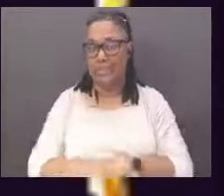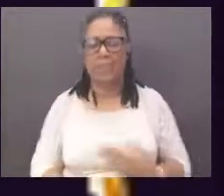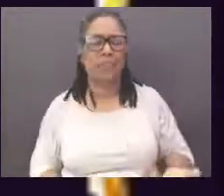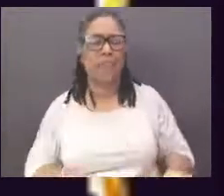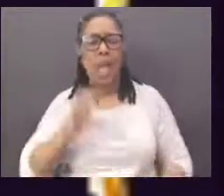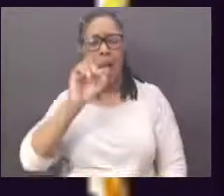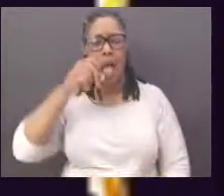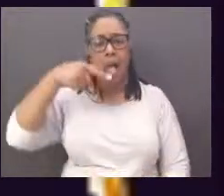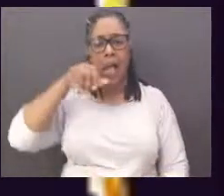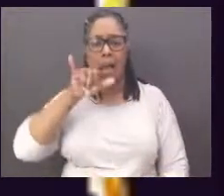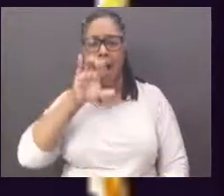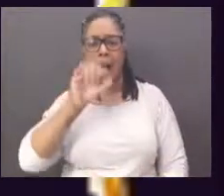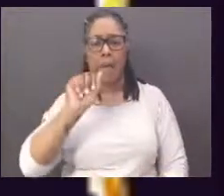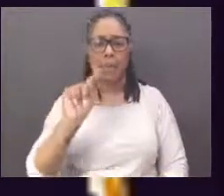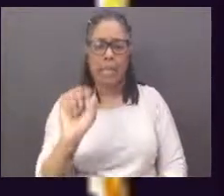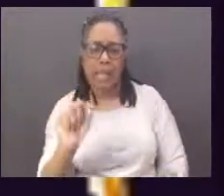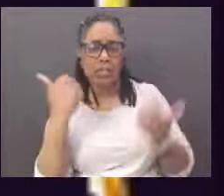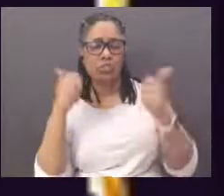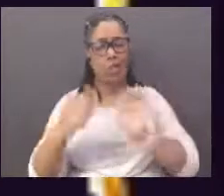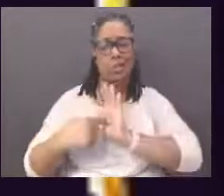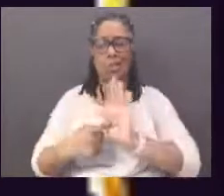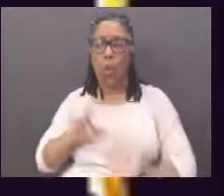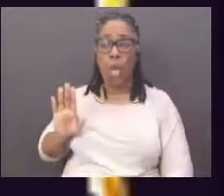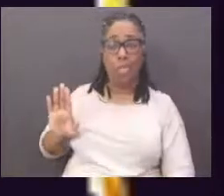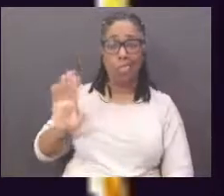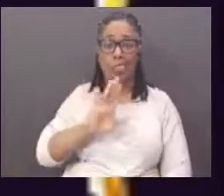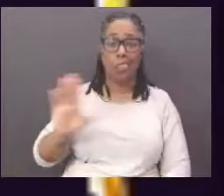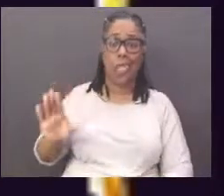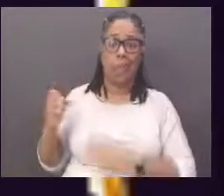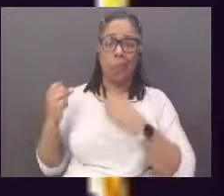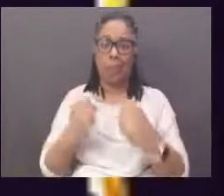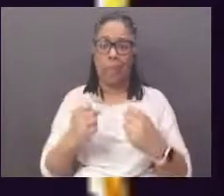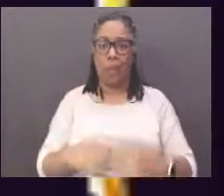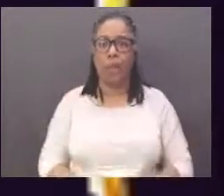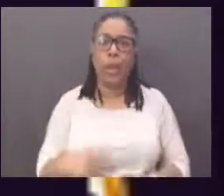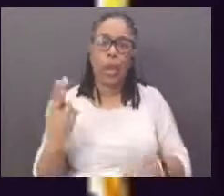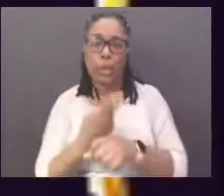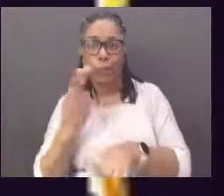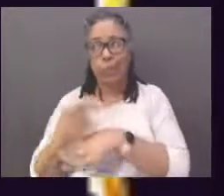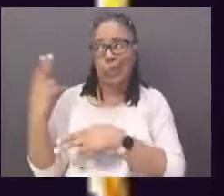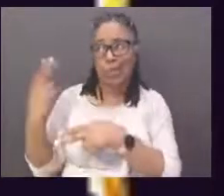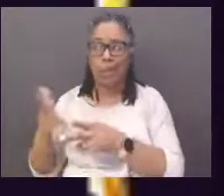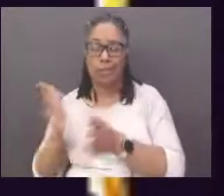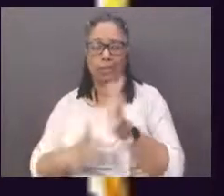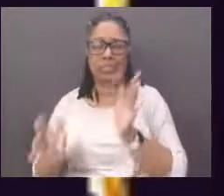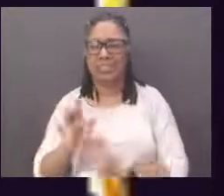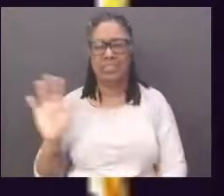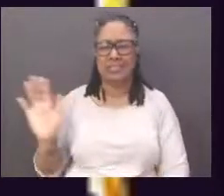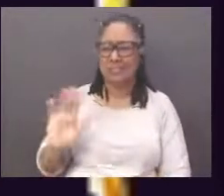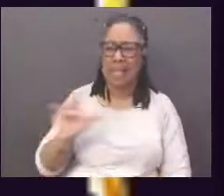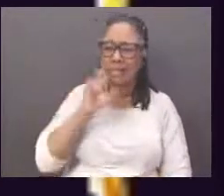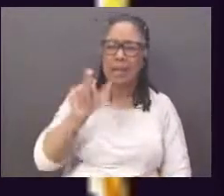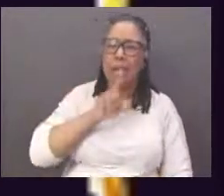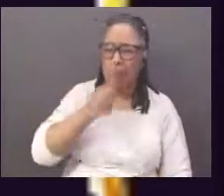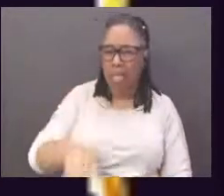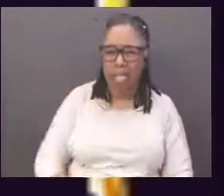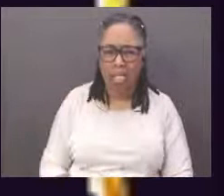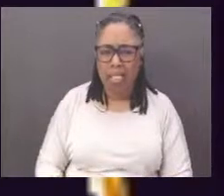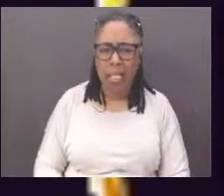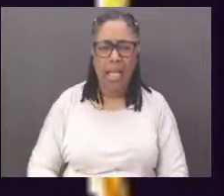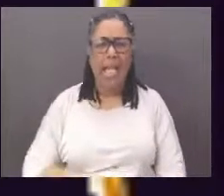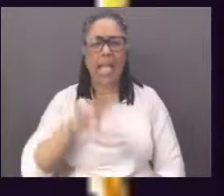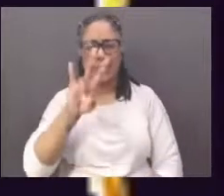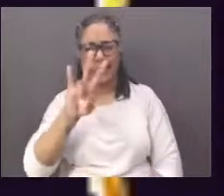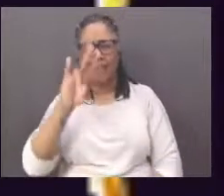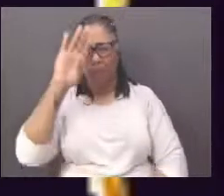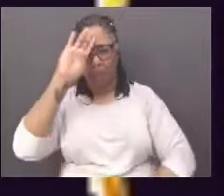to demonstrate their power over evil spirits using the name of Jesus. This band of brothers, the Sceva